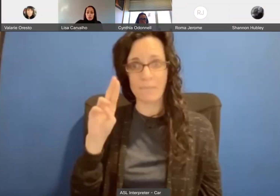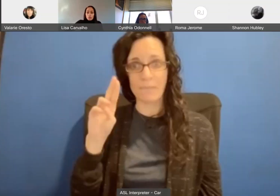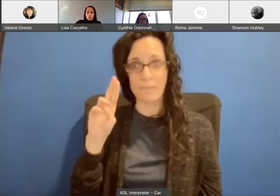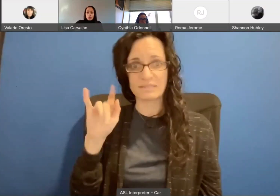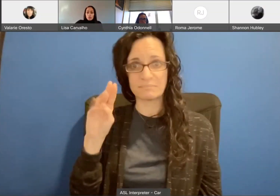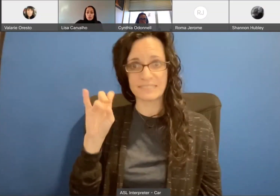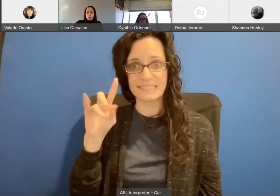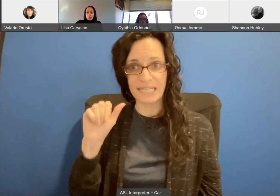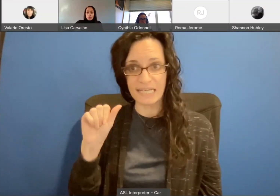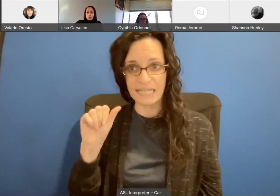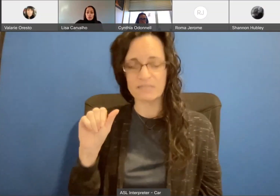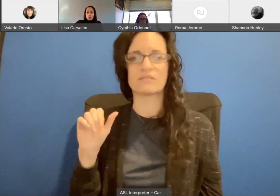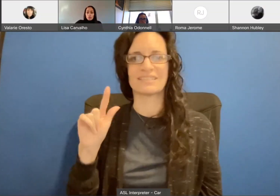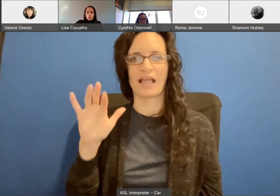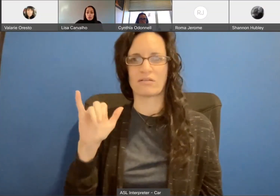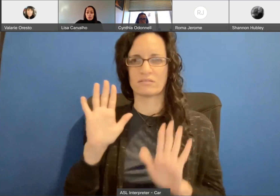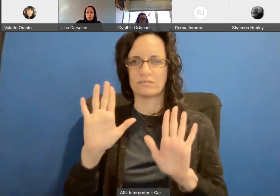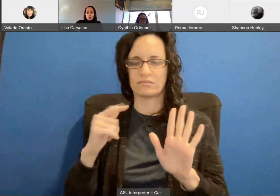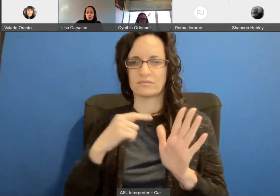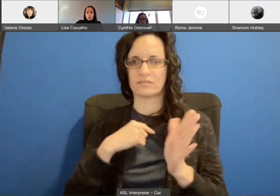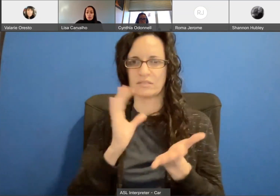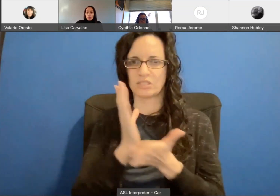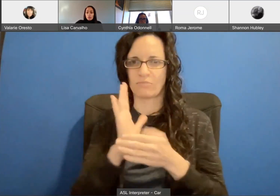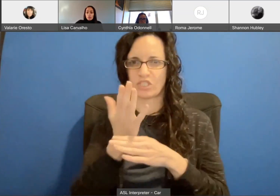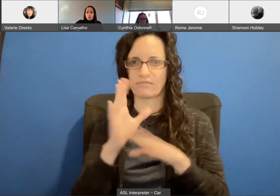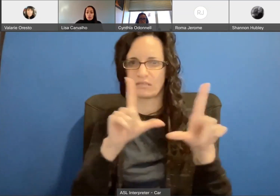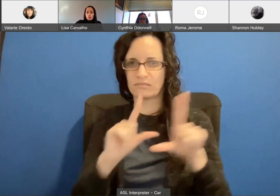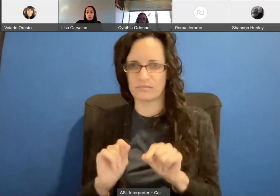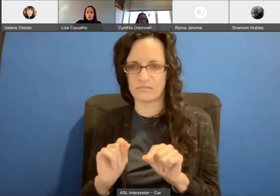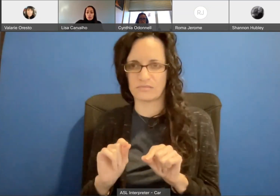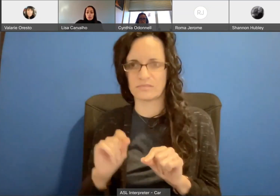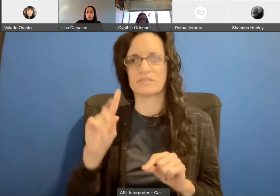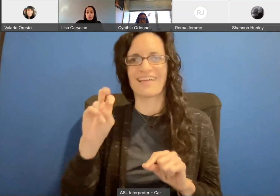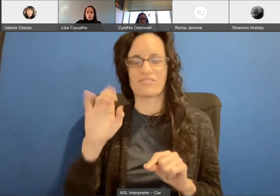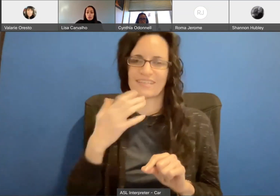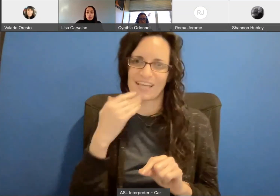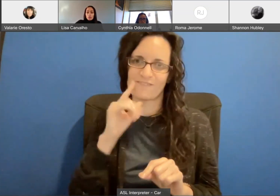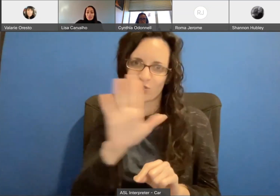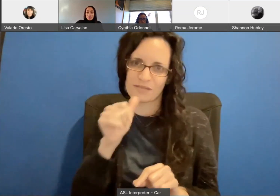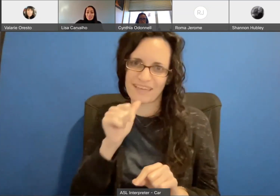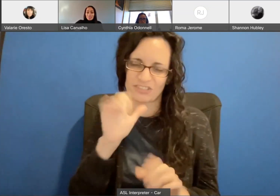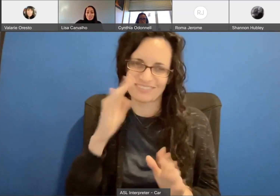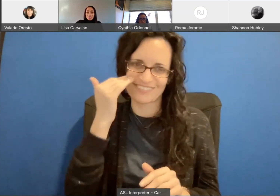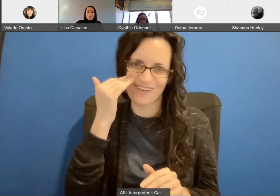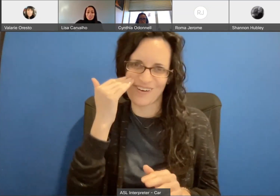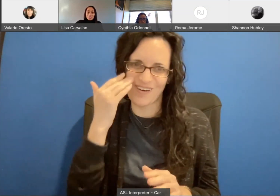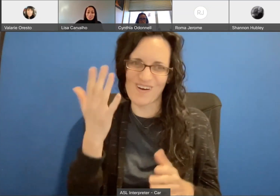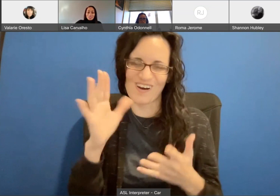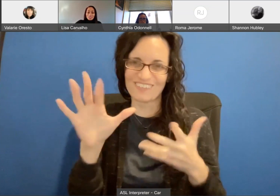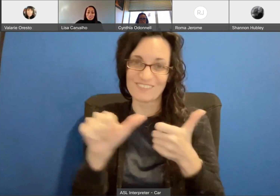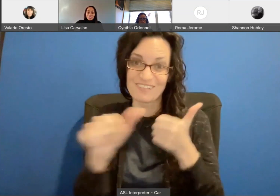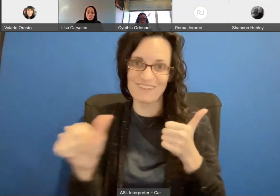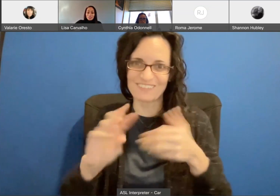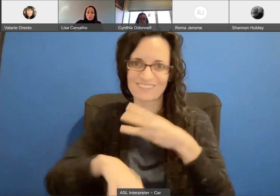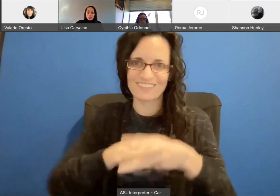and then I'll take a look at that again. Okay. Thank you, everyone, for your patience. You know how this is in this remote world, right? We're all here